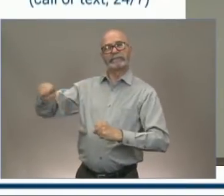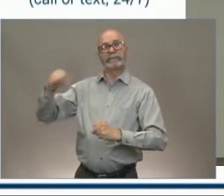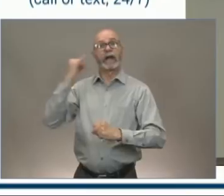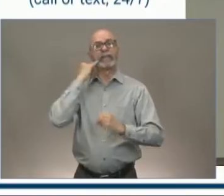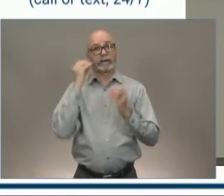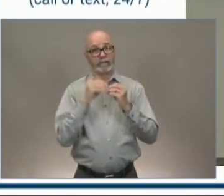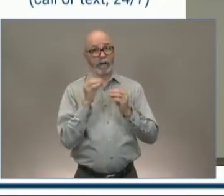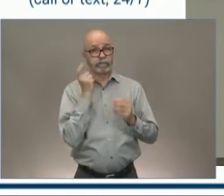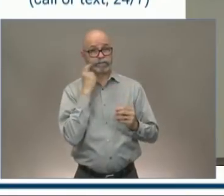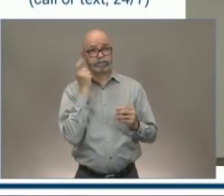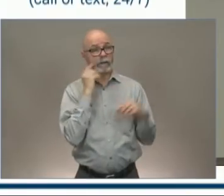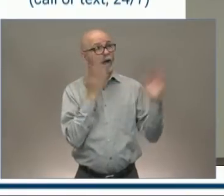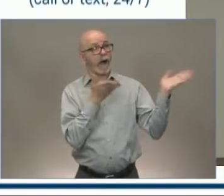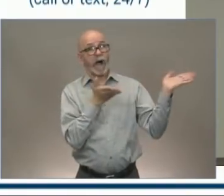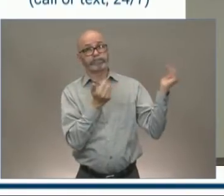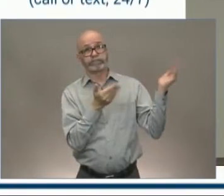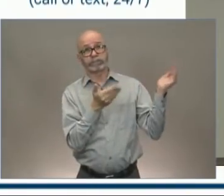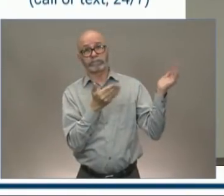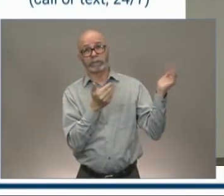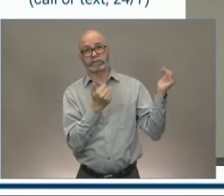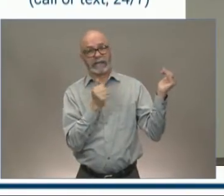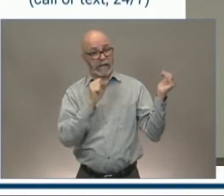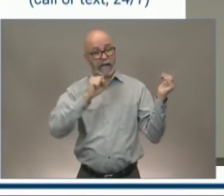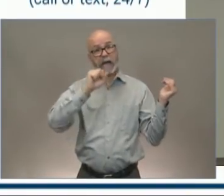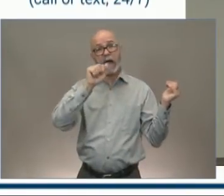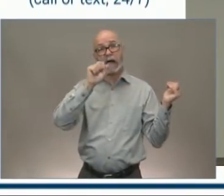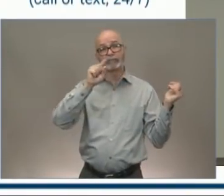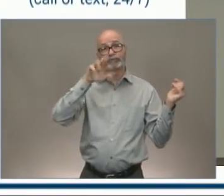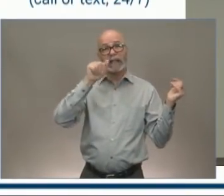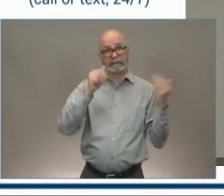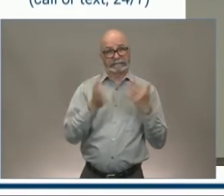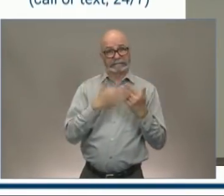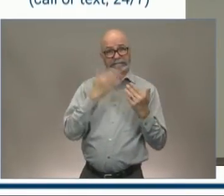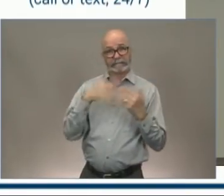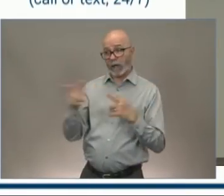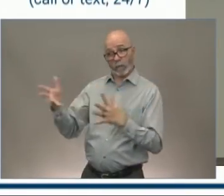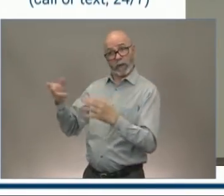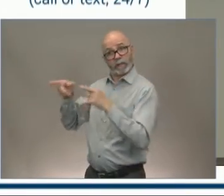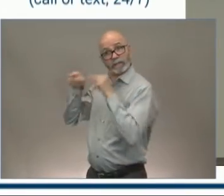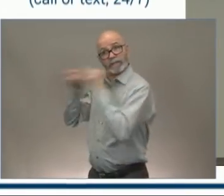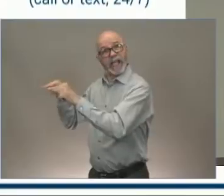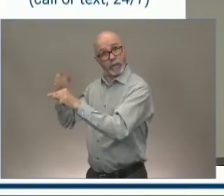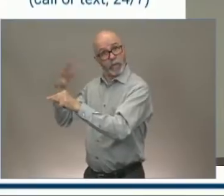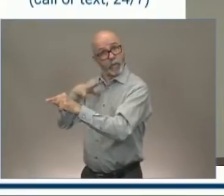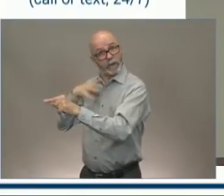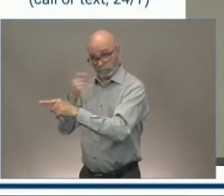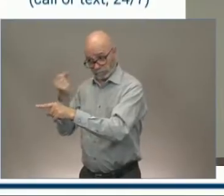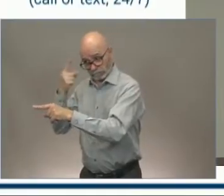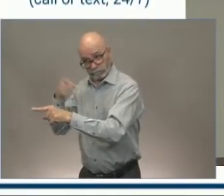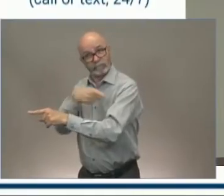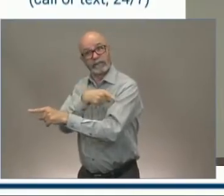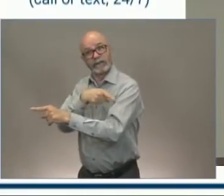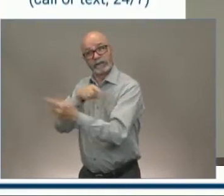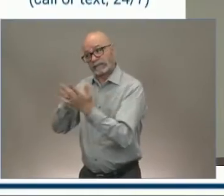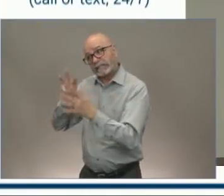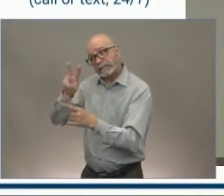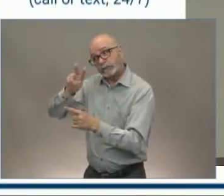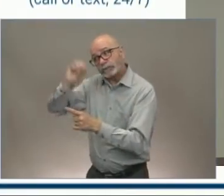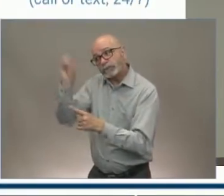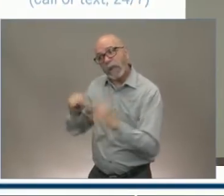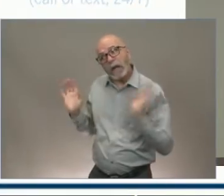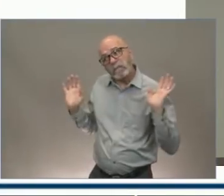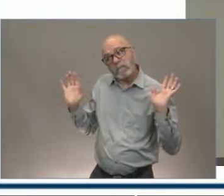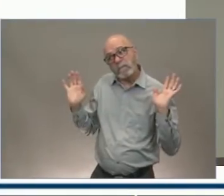this vaccine make it easier for certain groups to access it, and people are fully informed about this vaccine and the availability of other